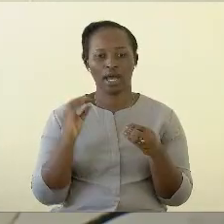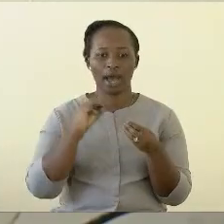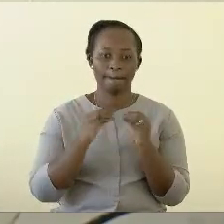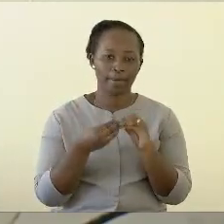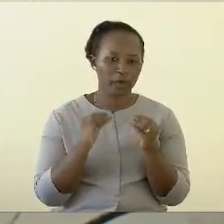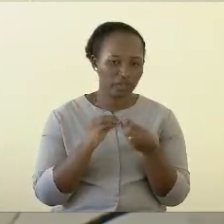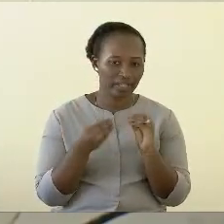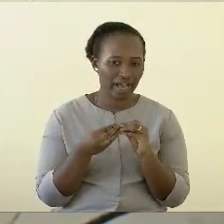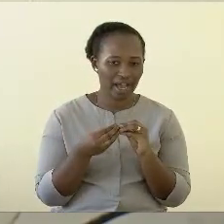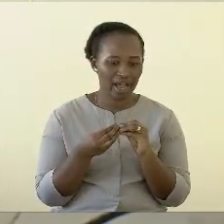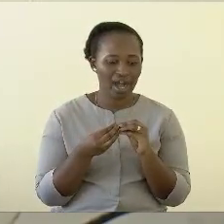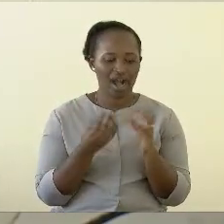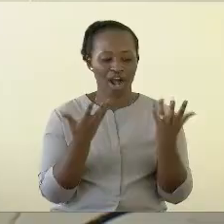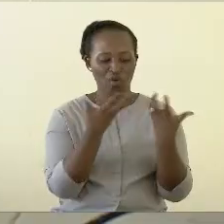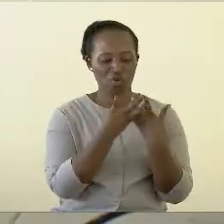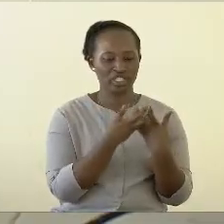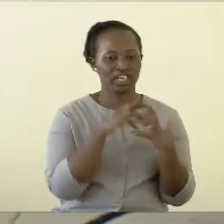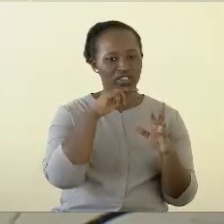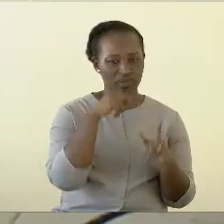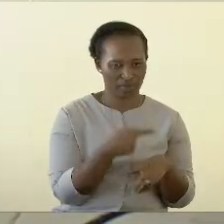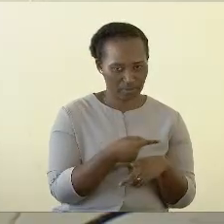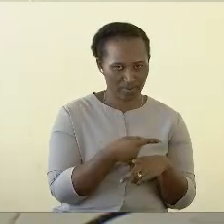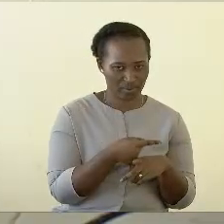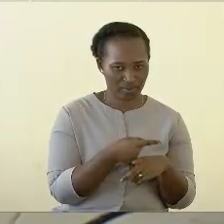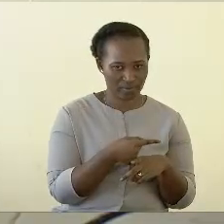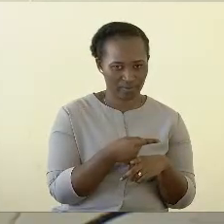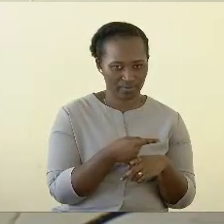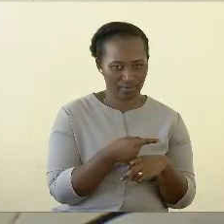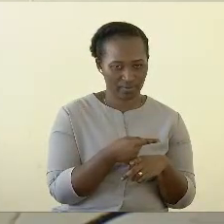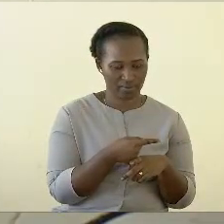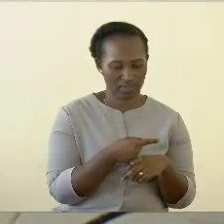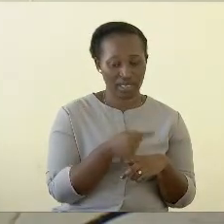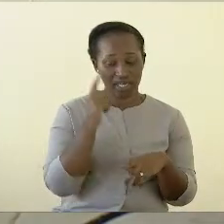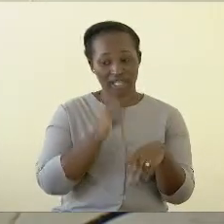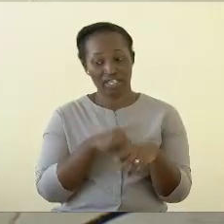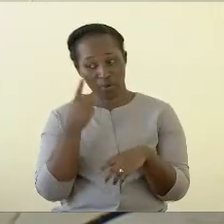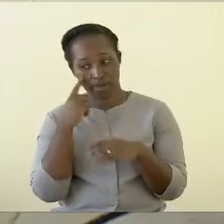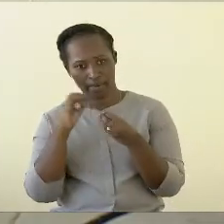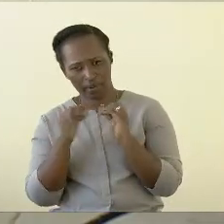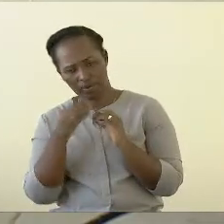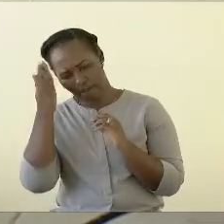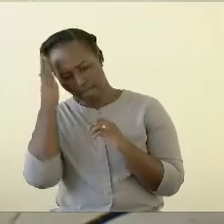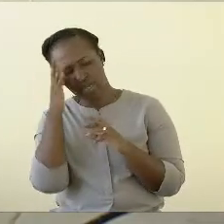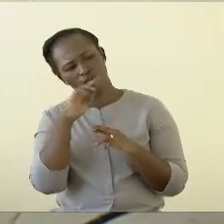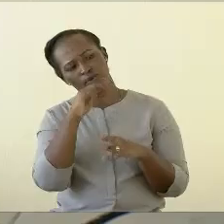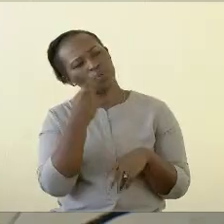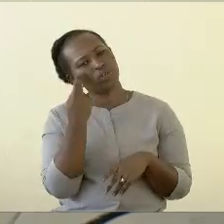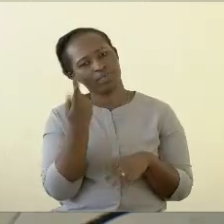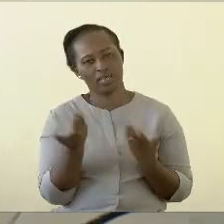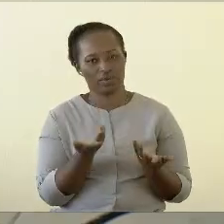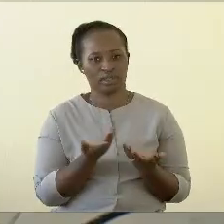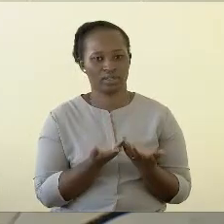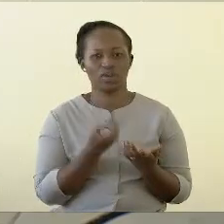a stake, or a score is put against the question. But you require so